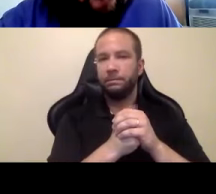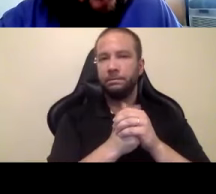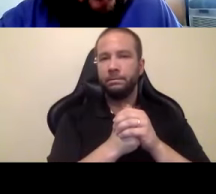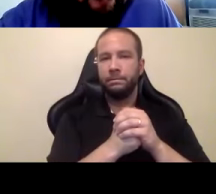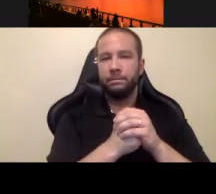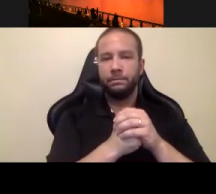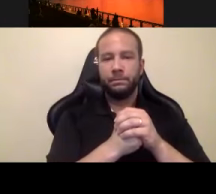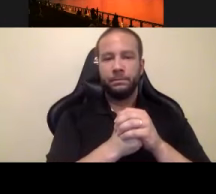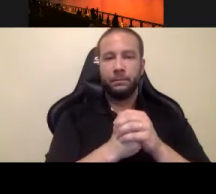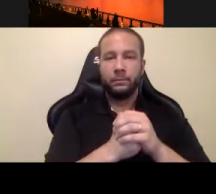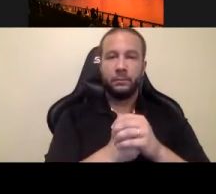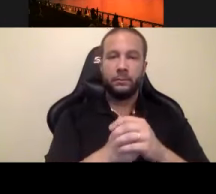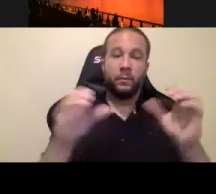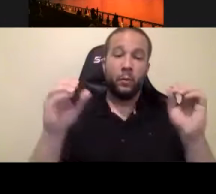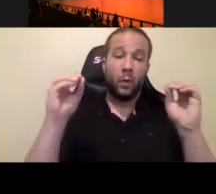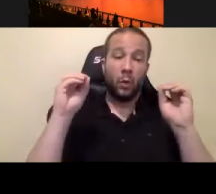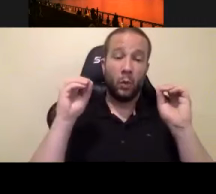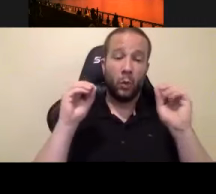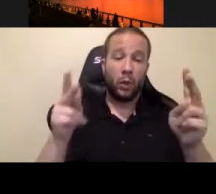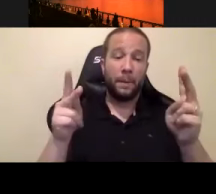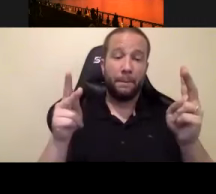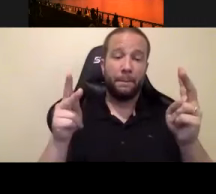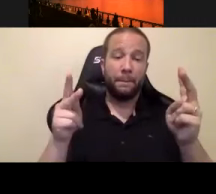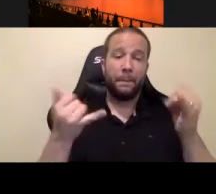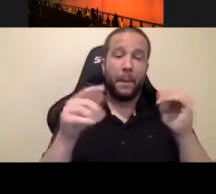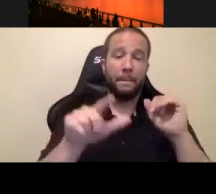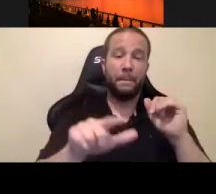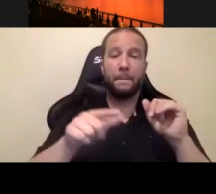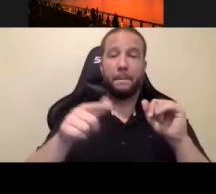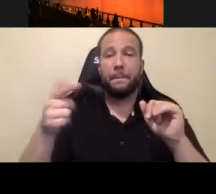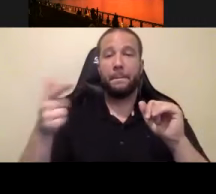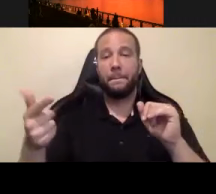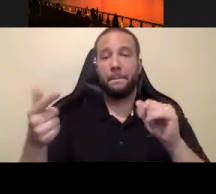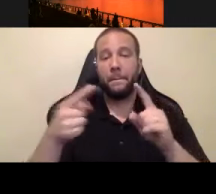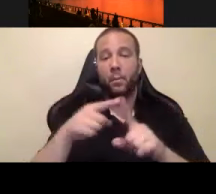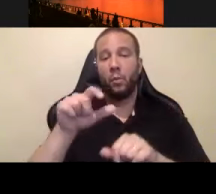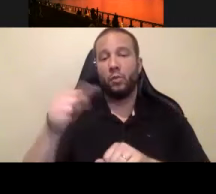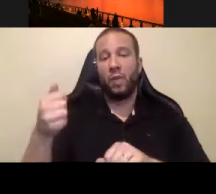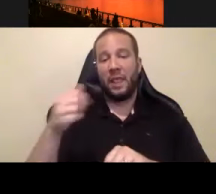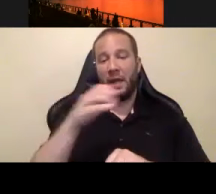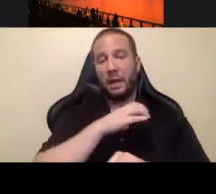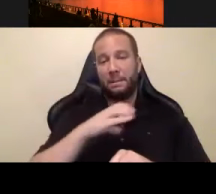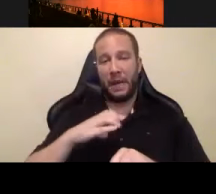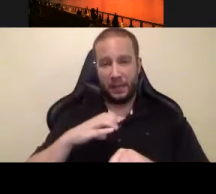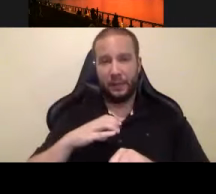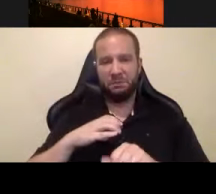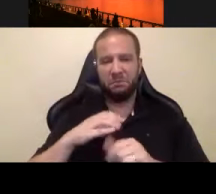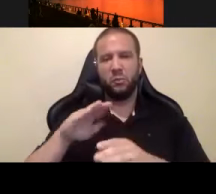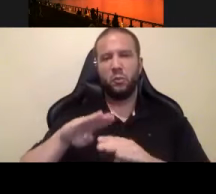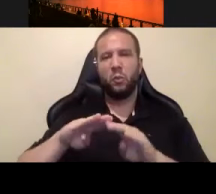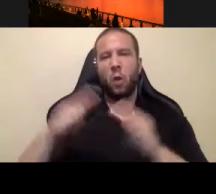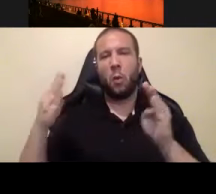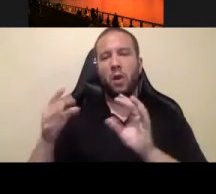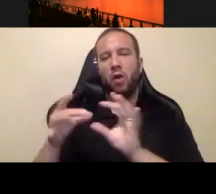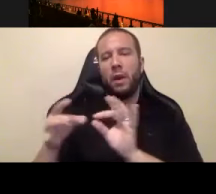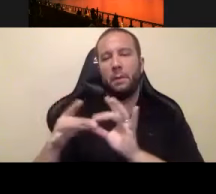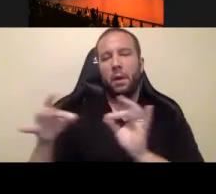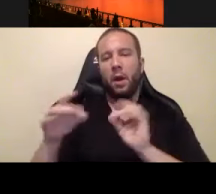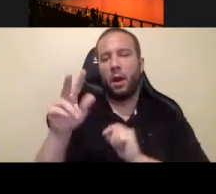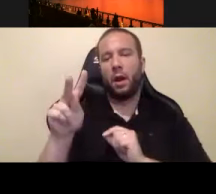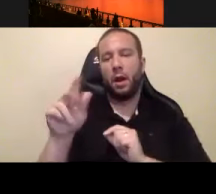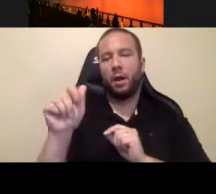Great, welcome. And so now we'll introduce members of the steering committee. We'll start with some opening remarks from Kate